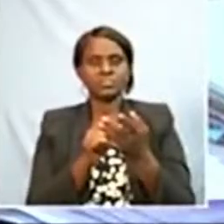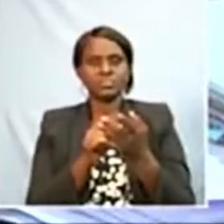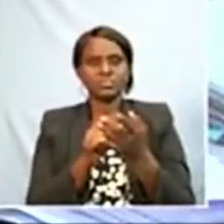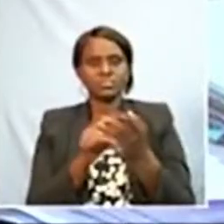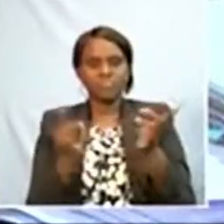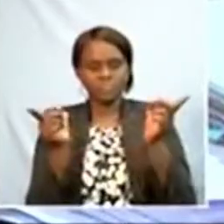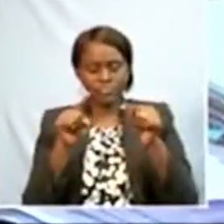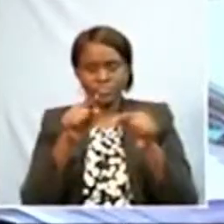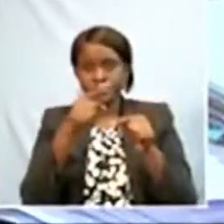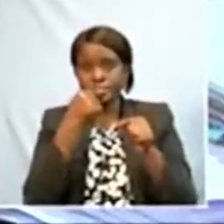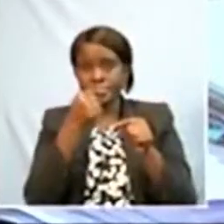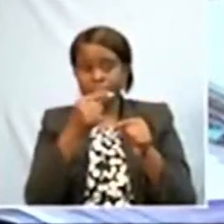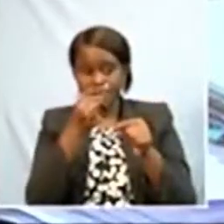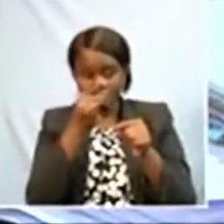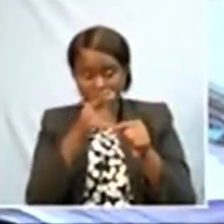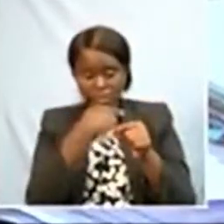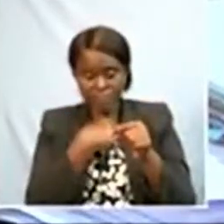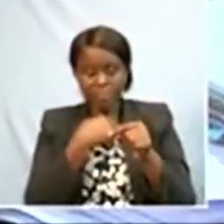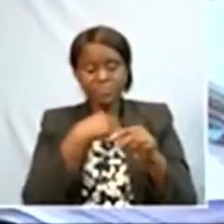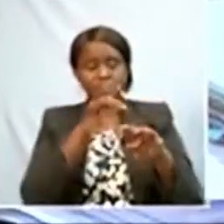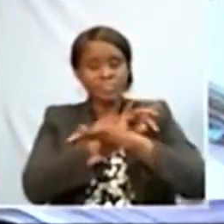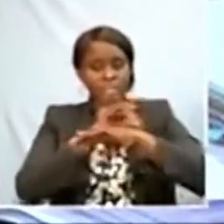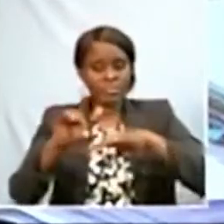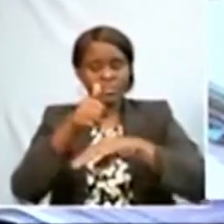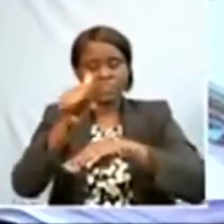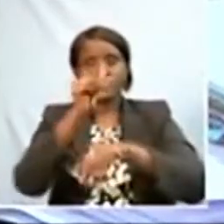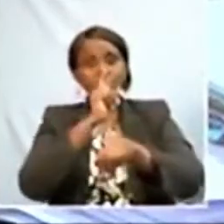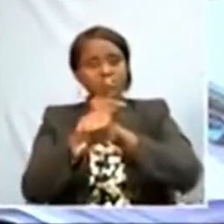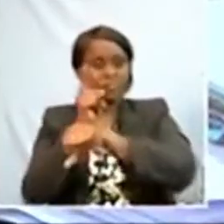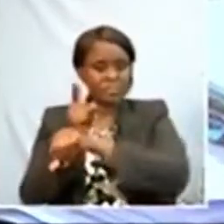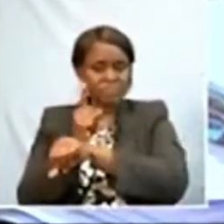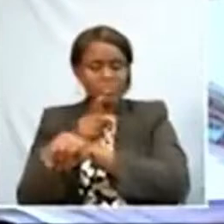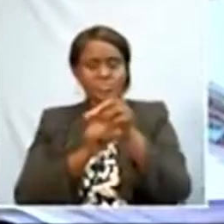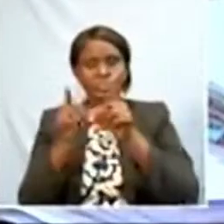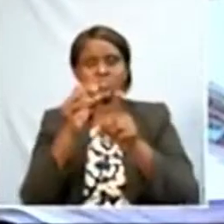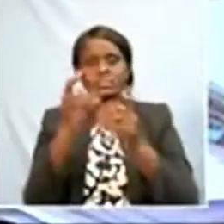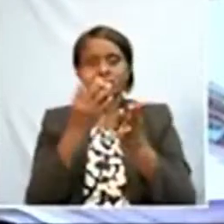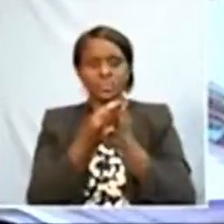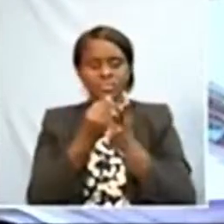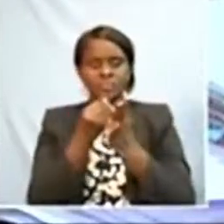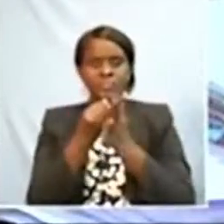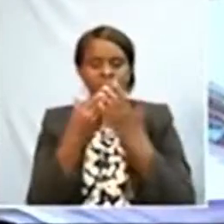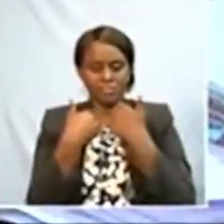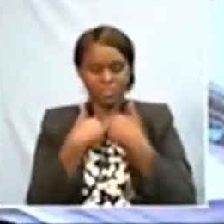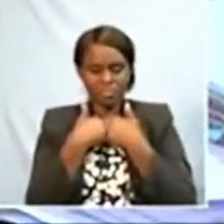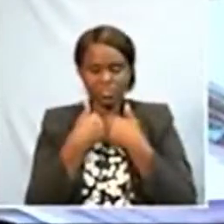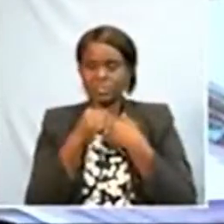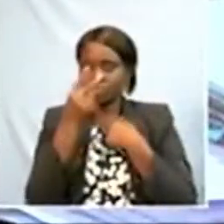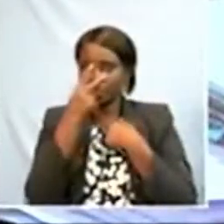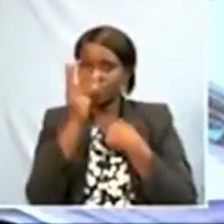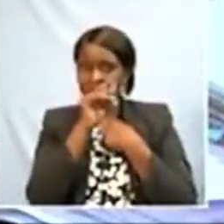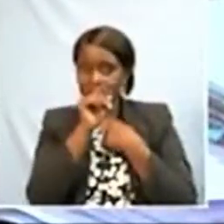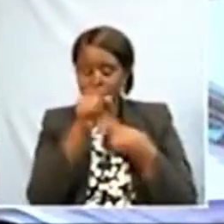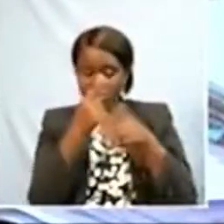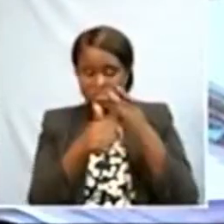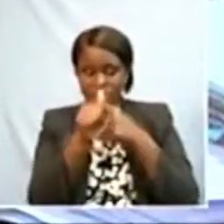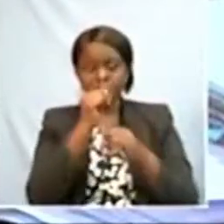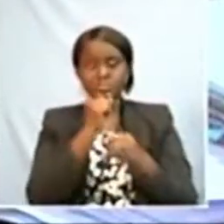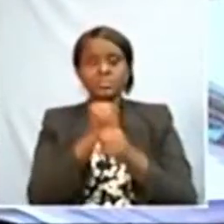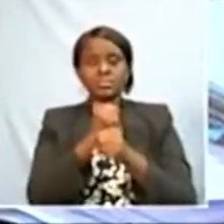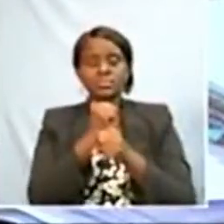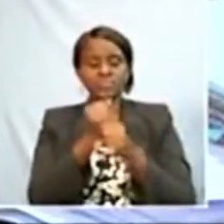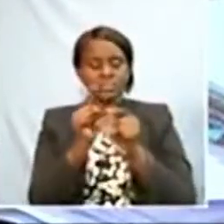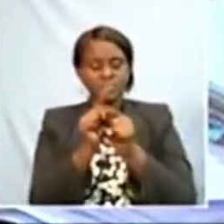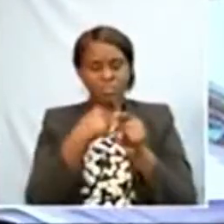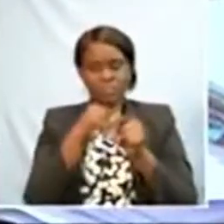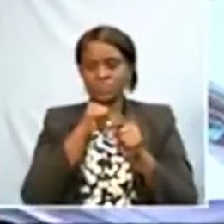When you say that there is a lapse, you caution. Director of Finance, I've noticed that this is what you are doing. This I will